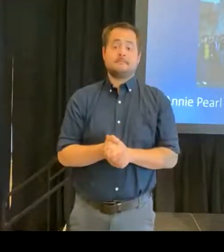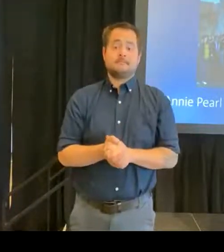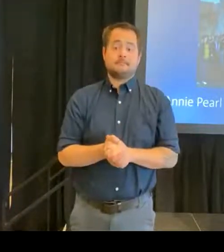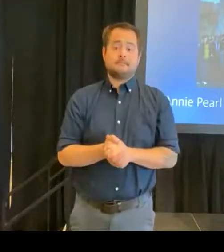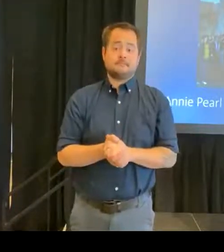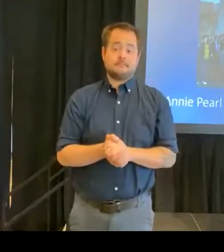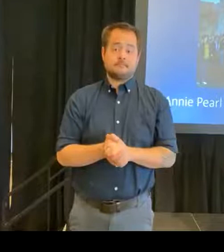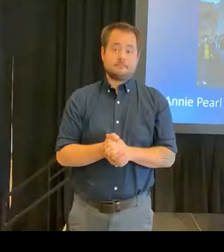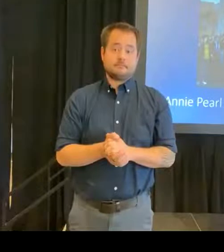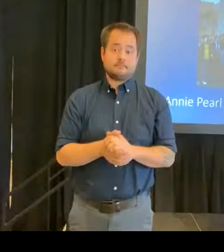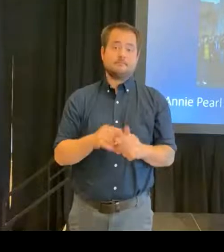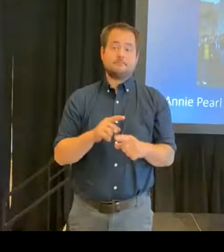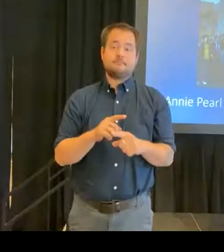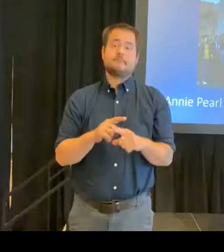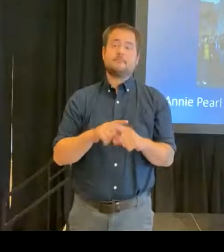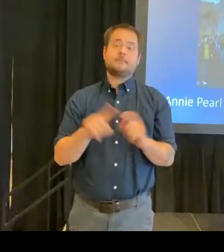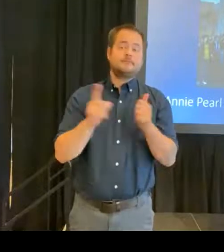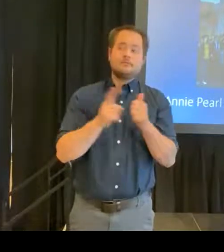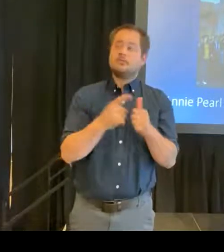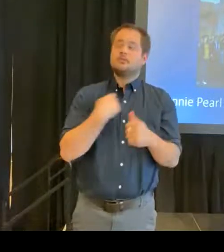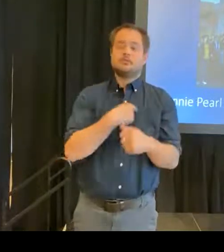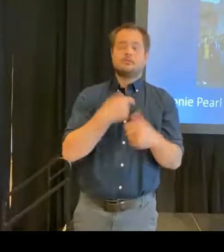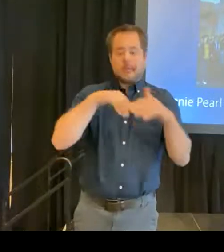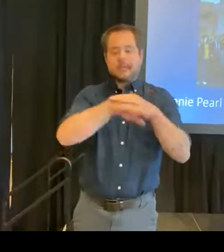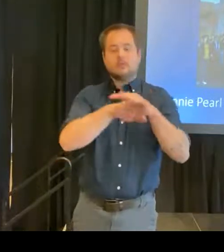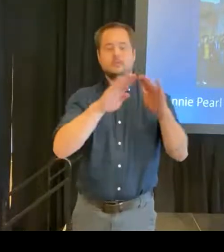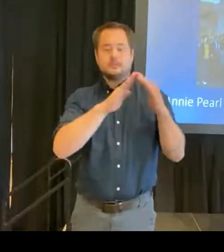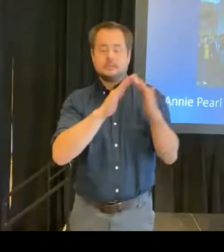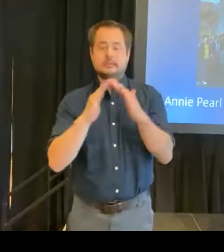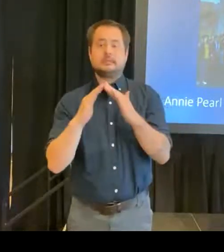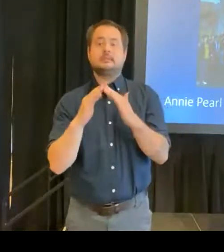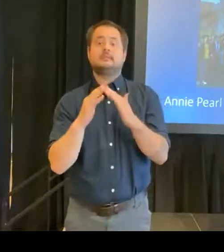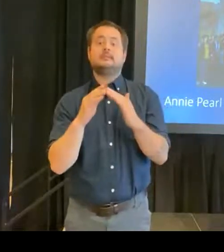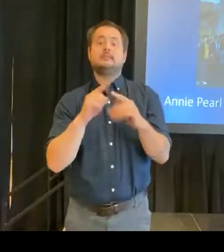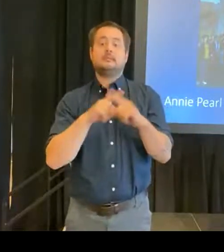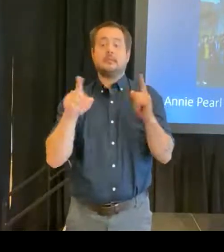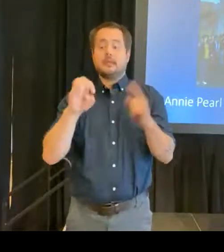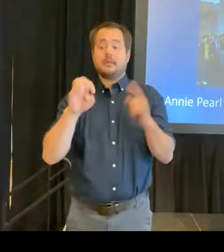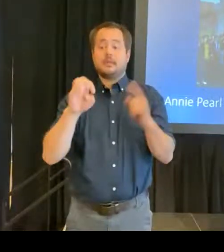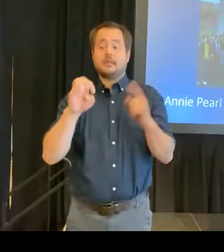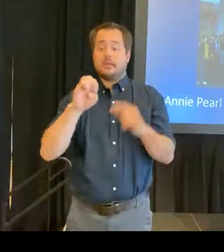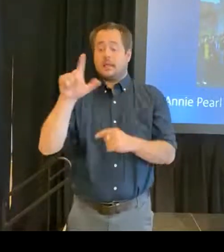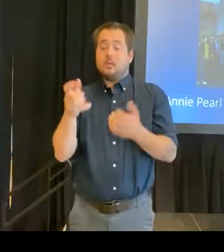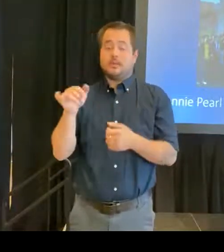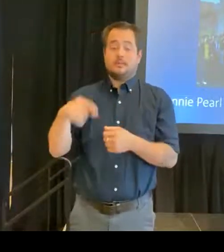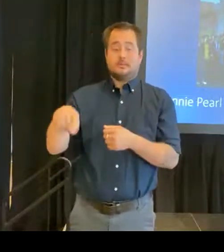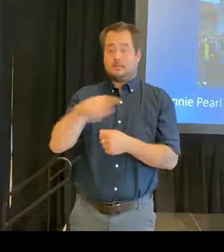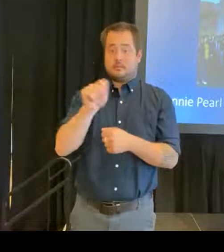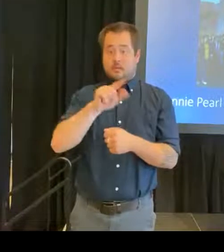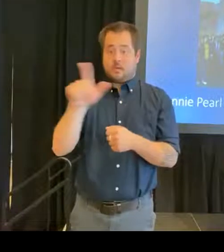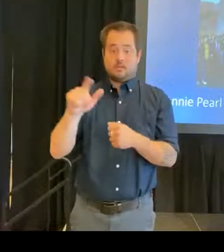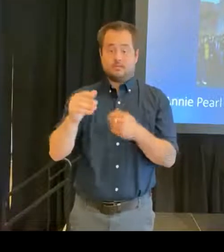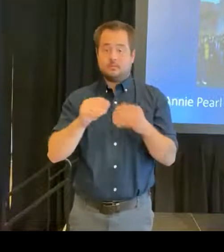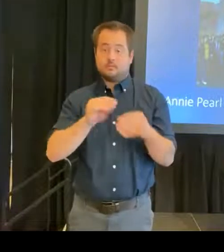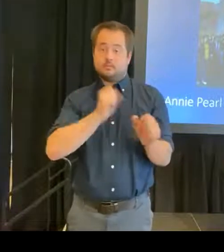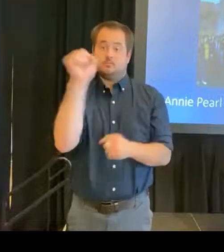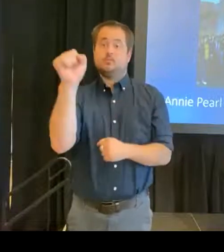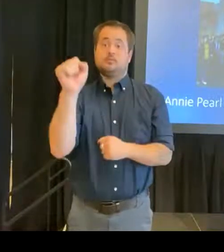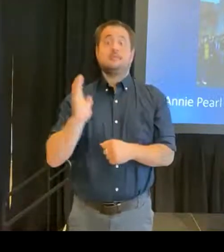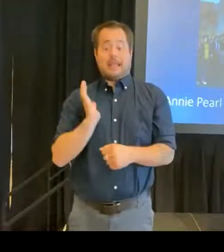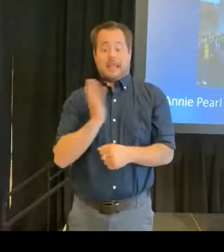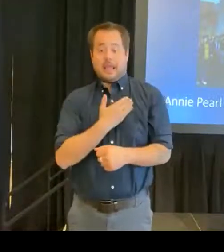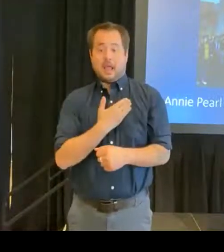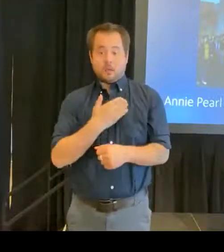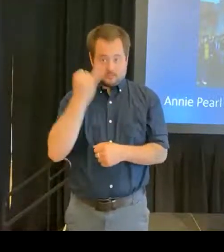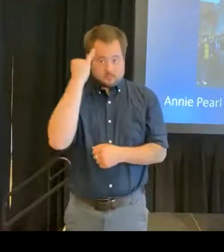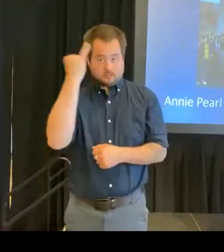in sit-ins and stuff like this. But she wanted it to be our idea. So once we got the right